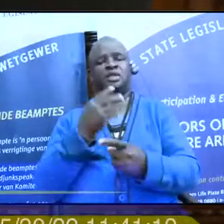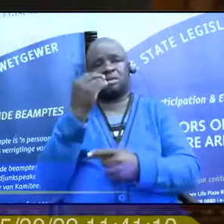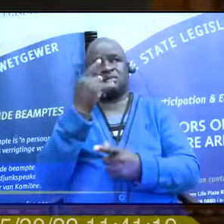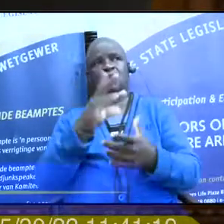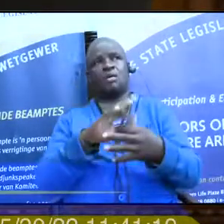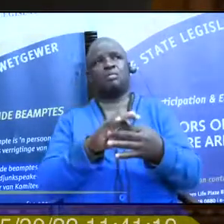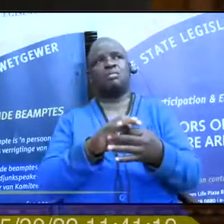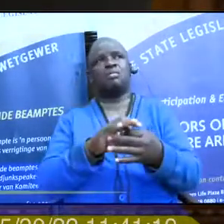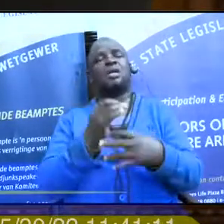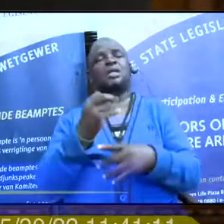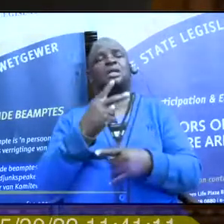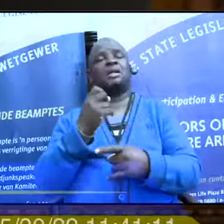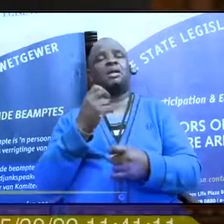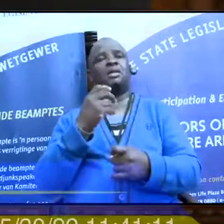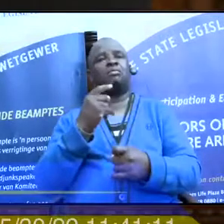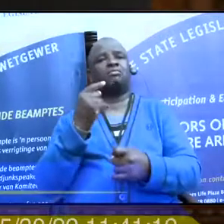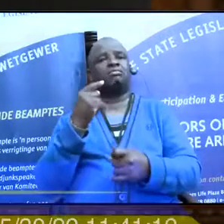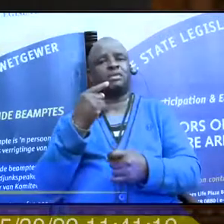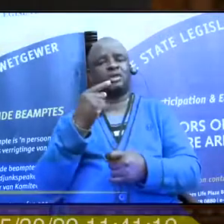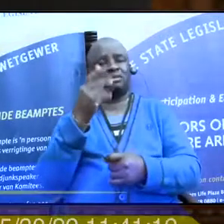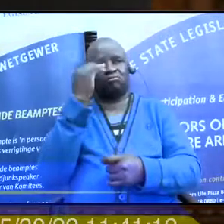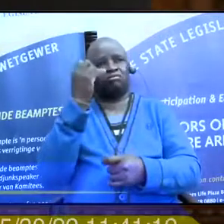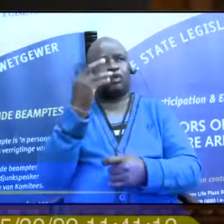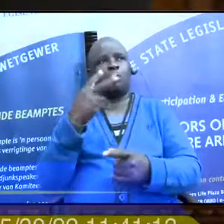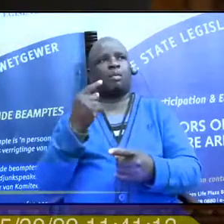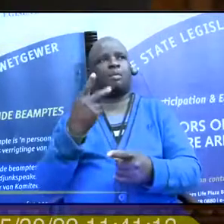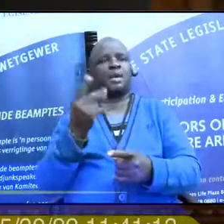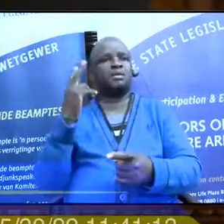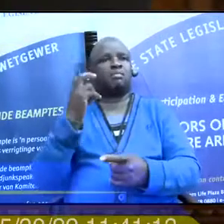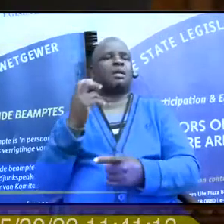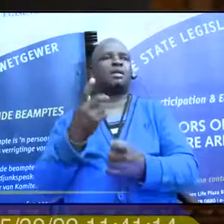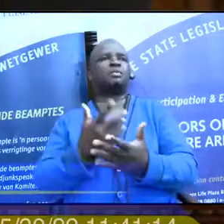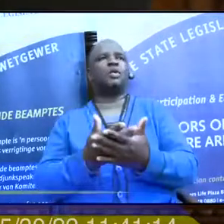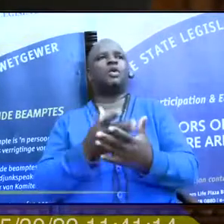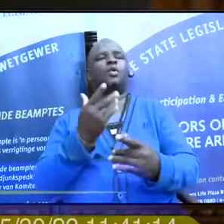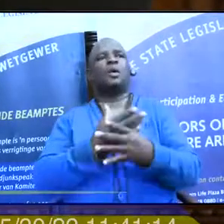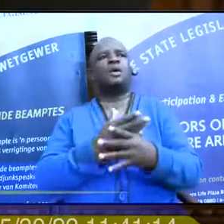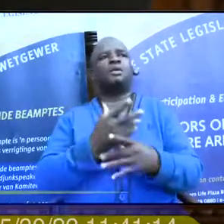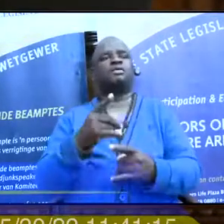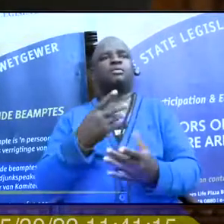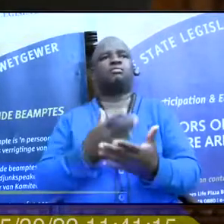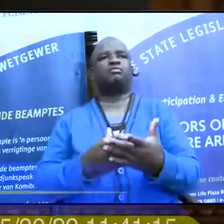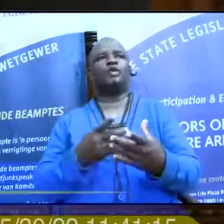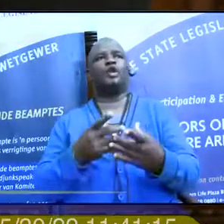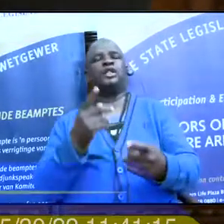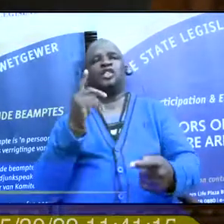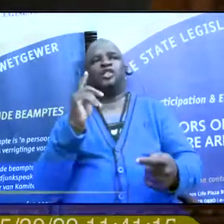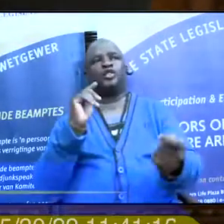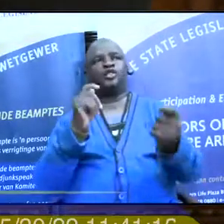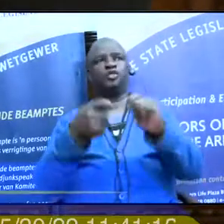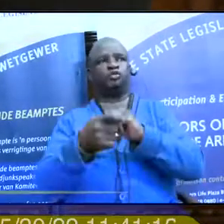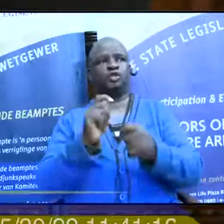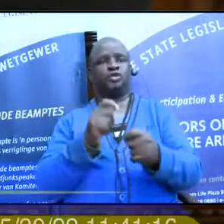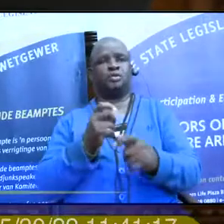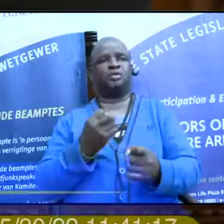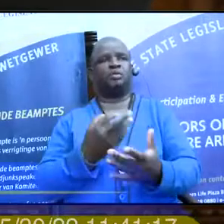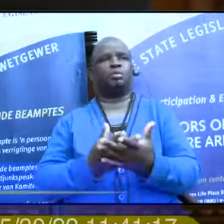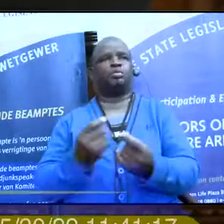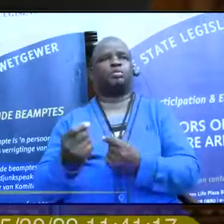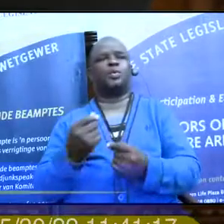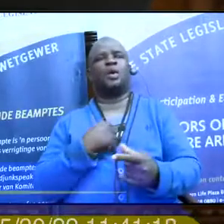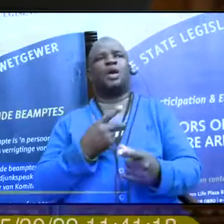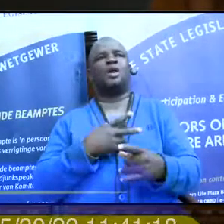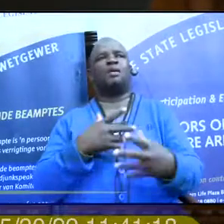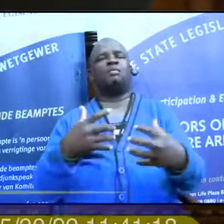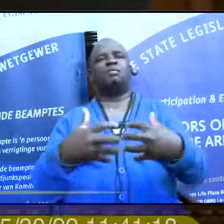matters that we need to hear as in as employers and be able to adjust in order to deal with a more productive labor